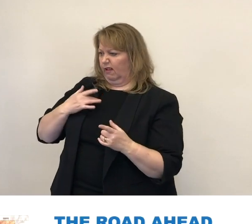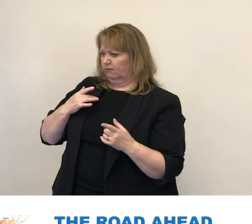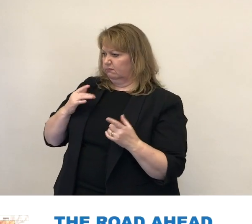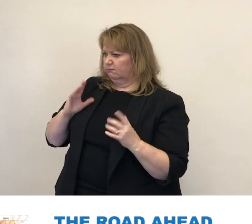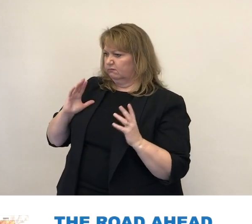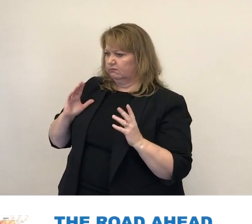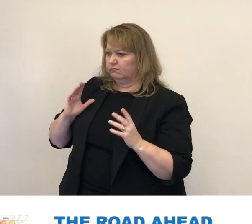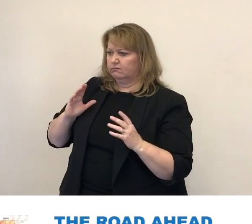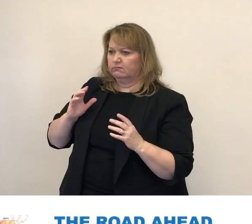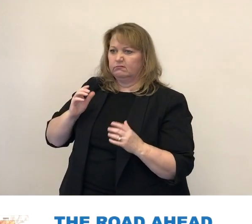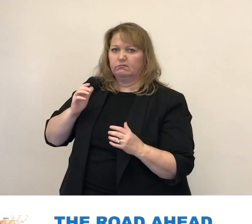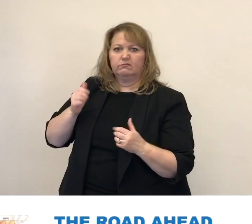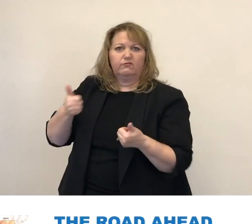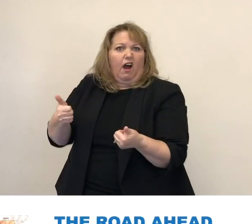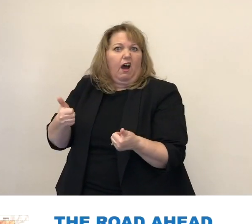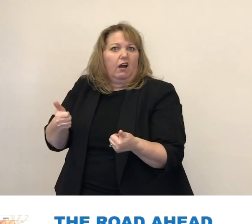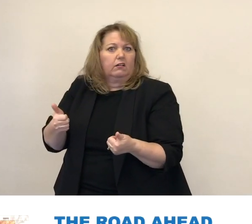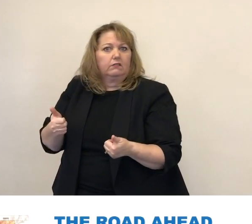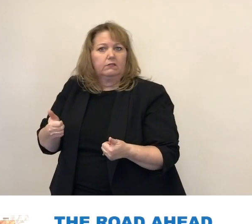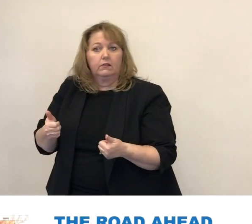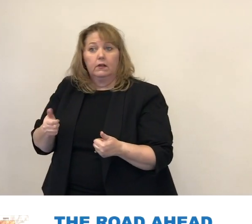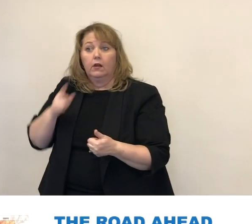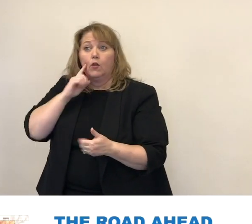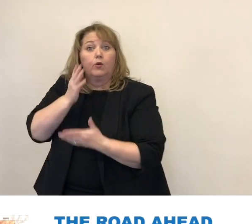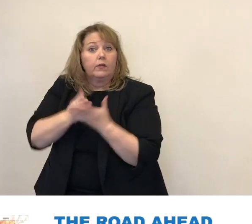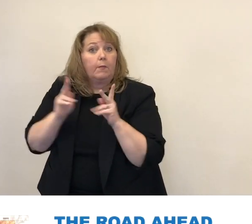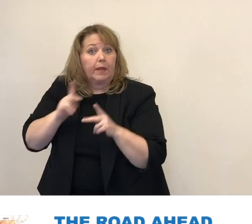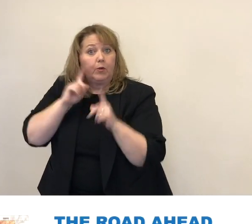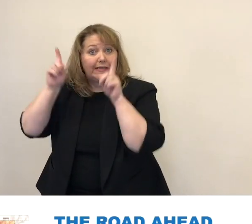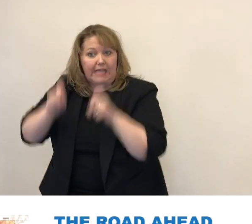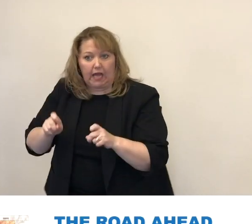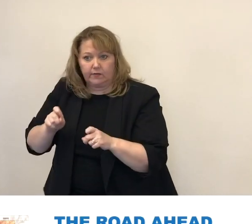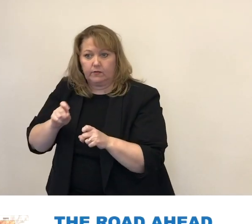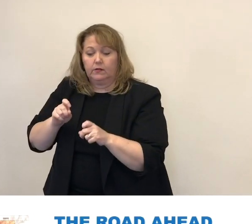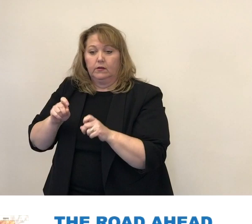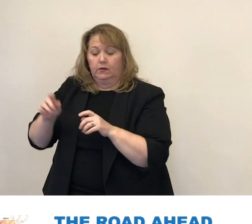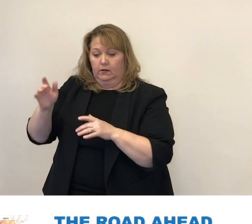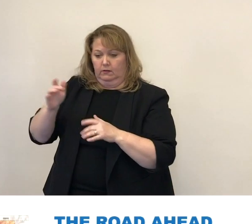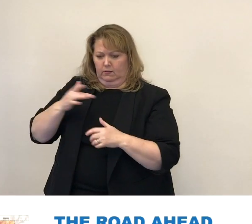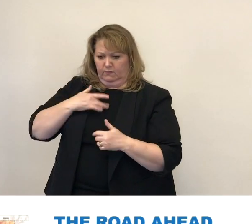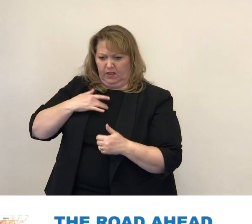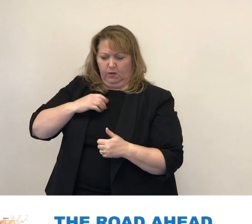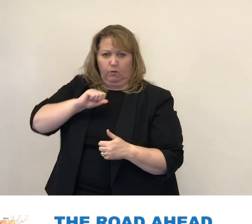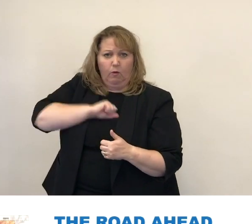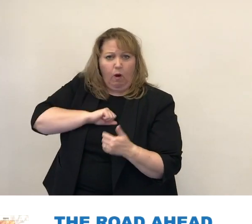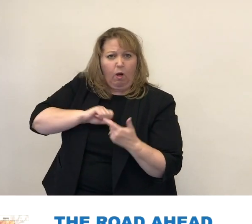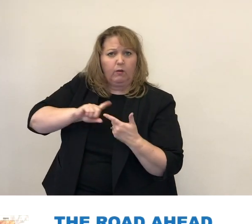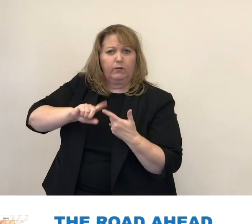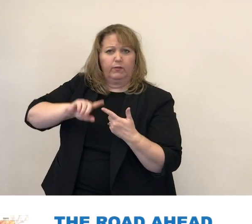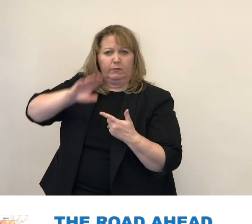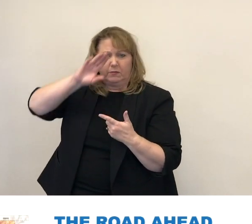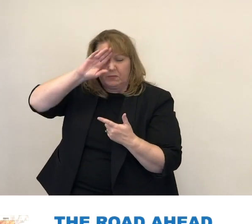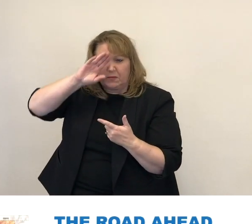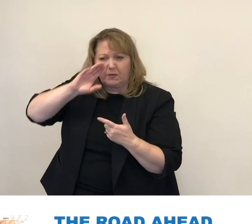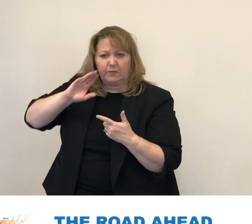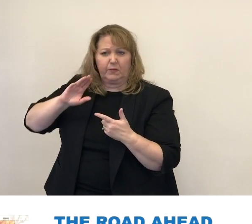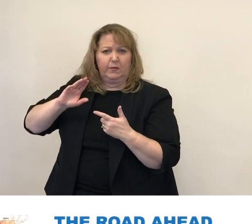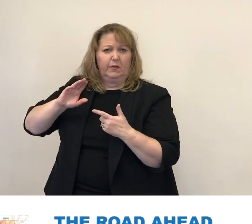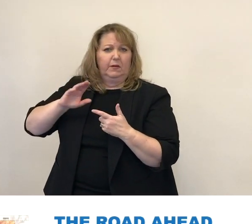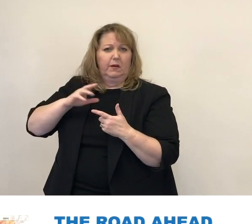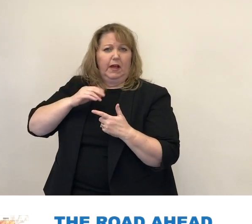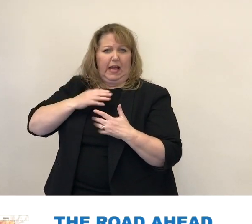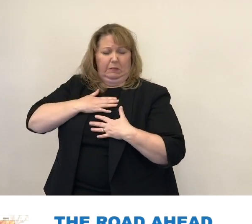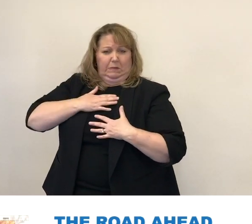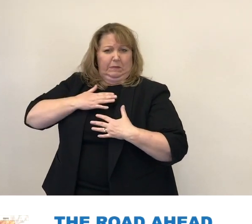news, that's people that have been tested largely because they're symptomatic. We still, in this country, don't have a handle on how many people were